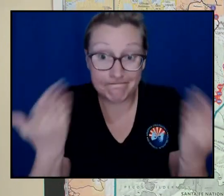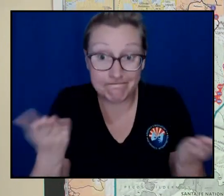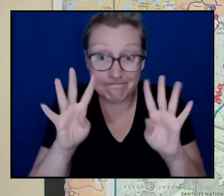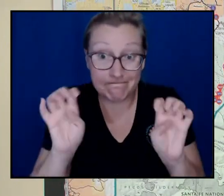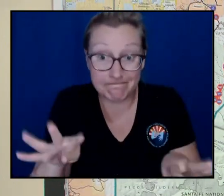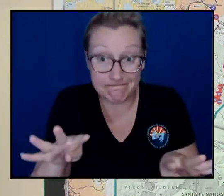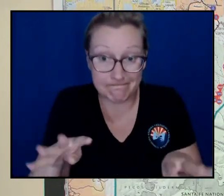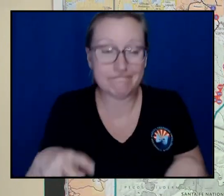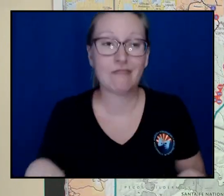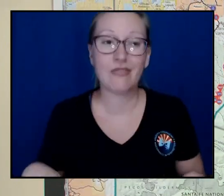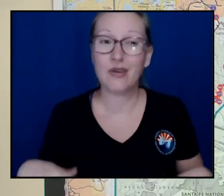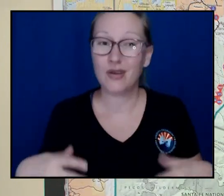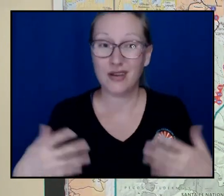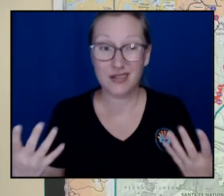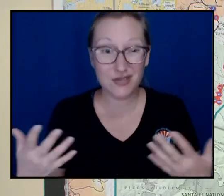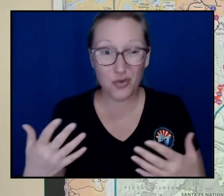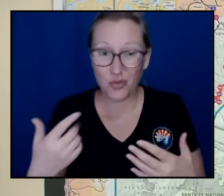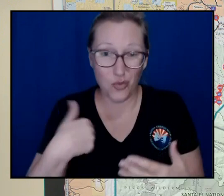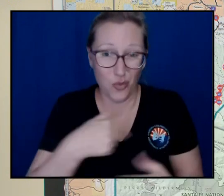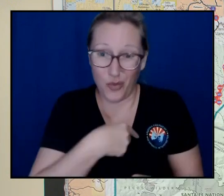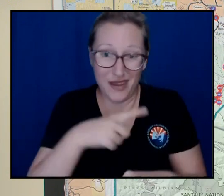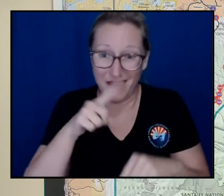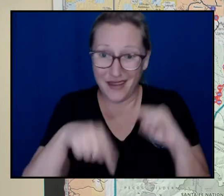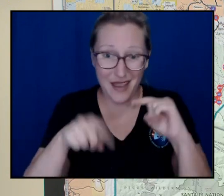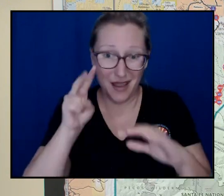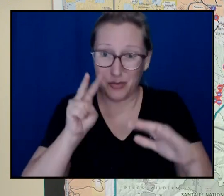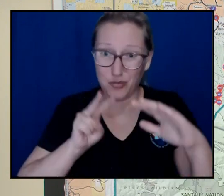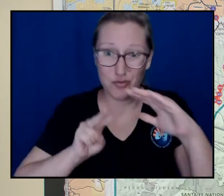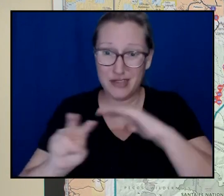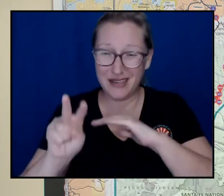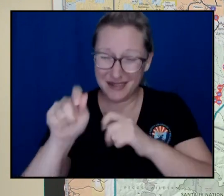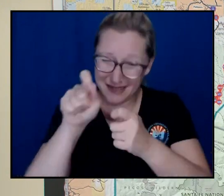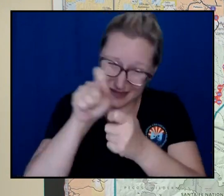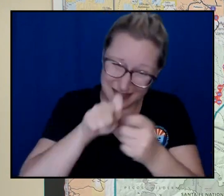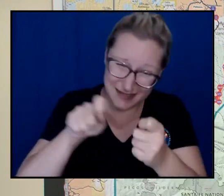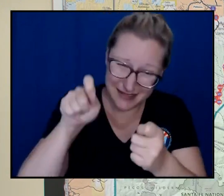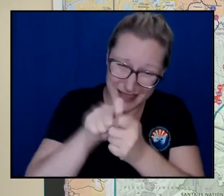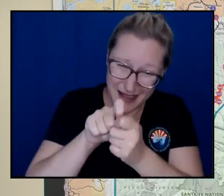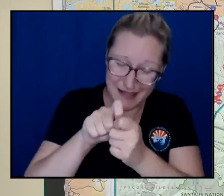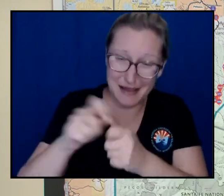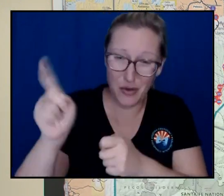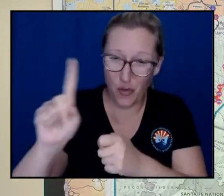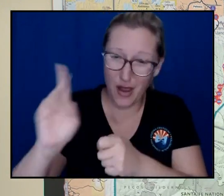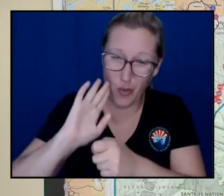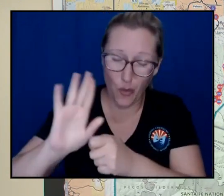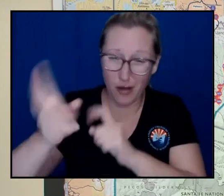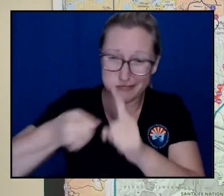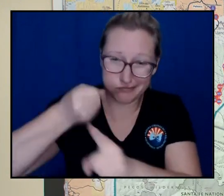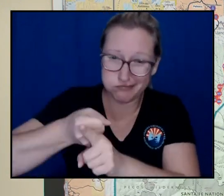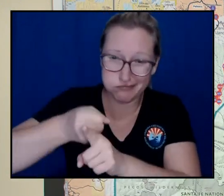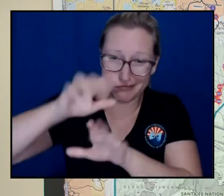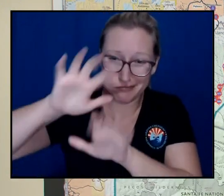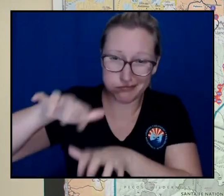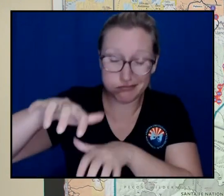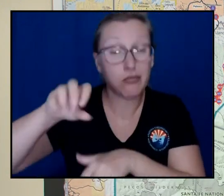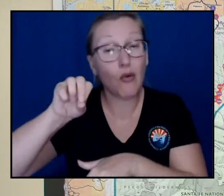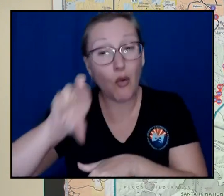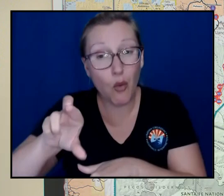necessarily know, nor can we predict that a certain area is going to see flash flooding.